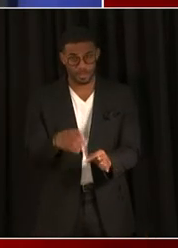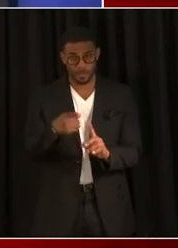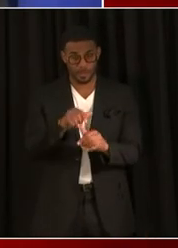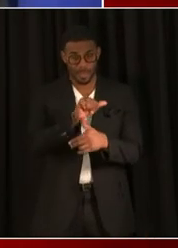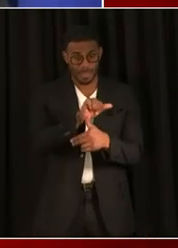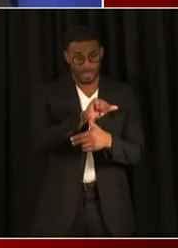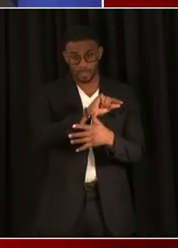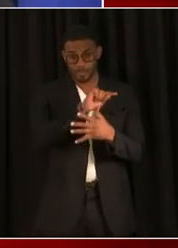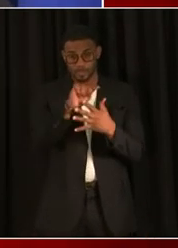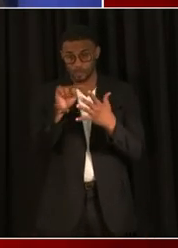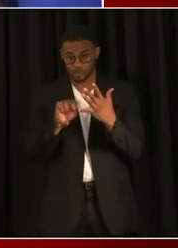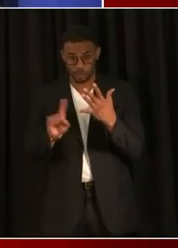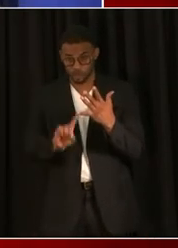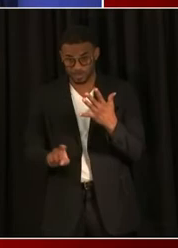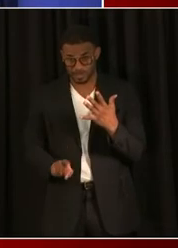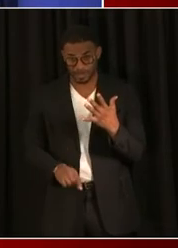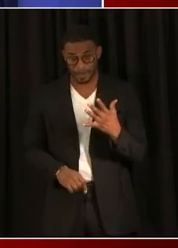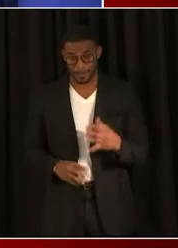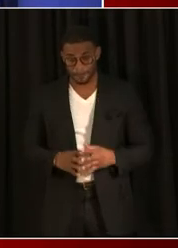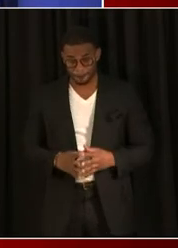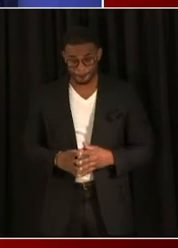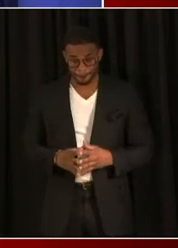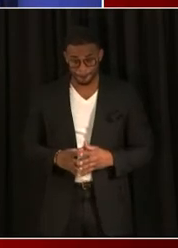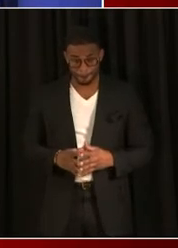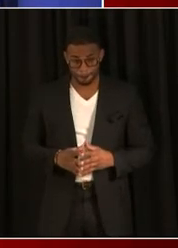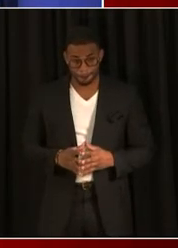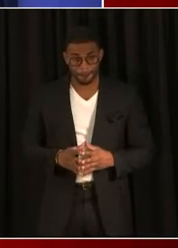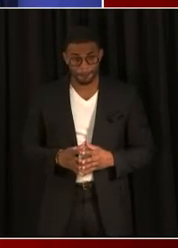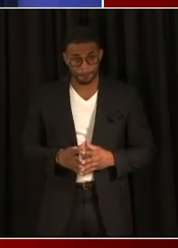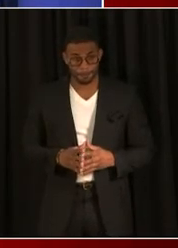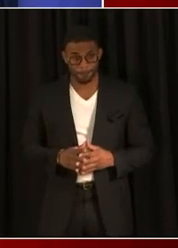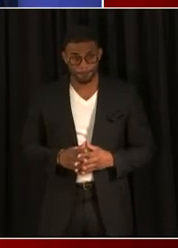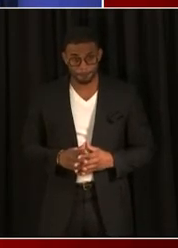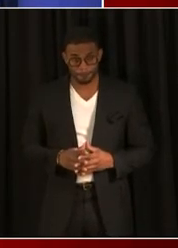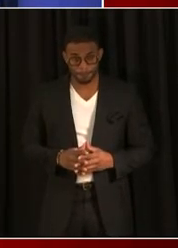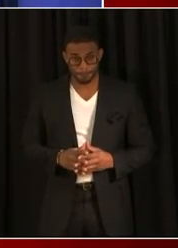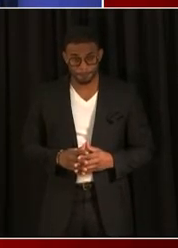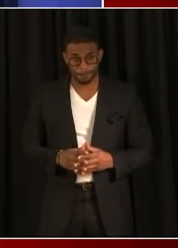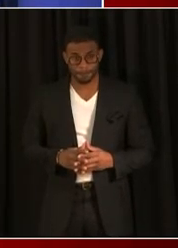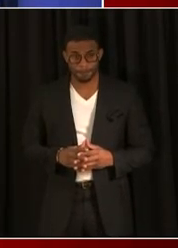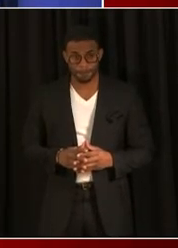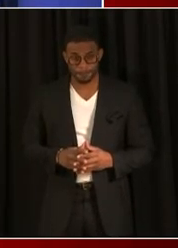from A to Z. And we,